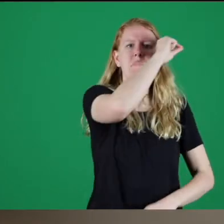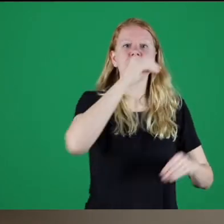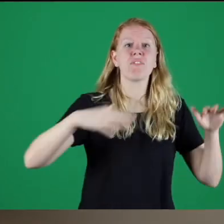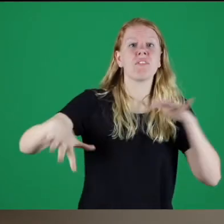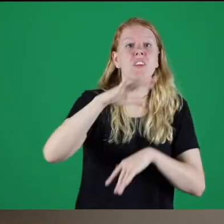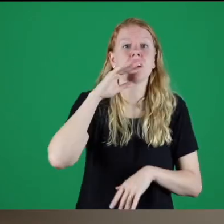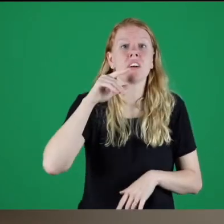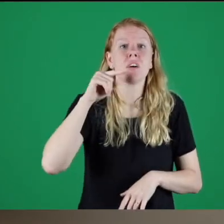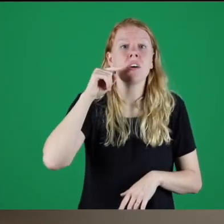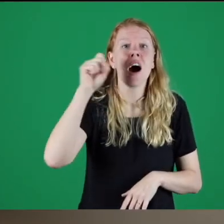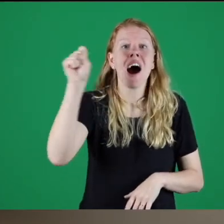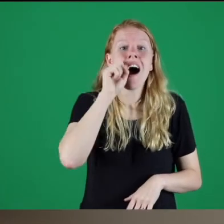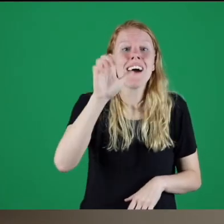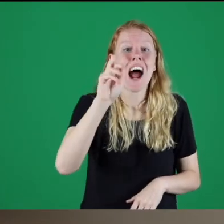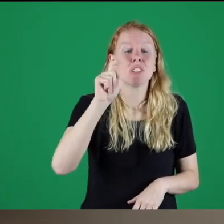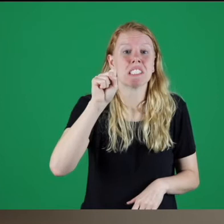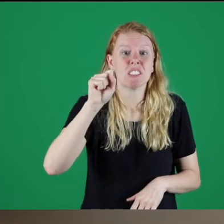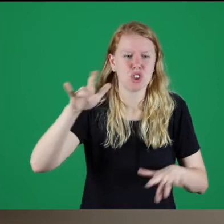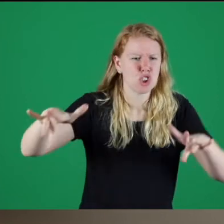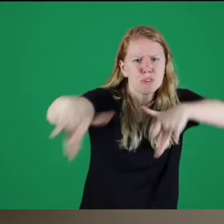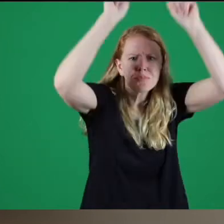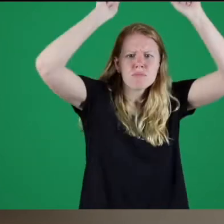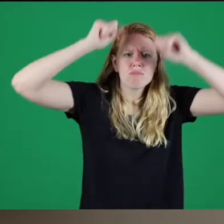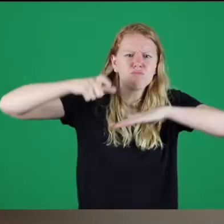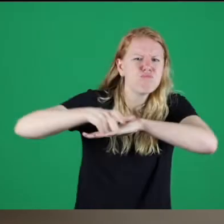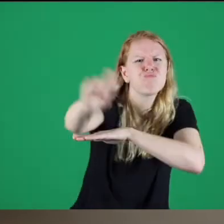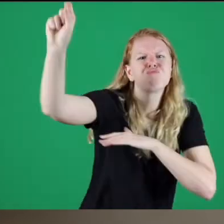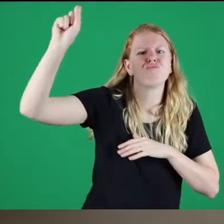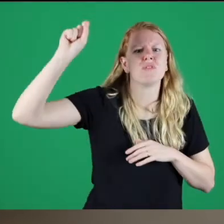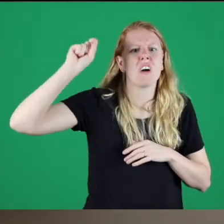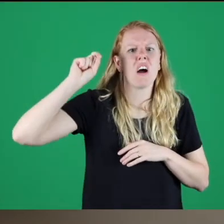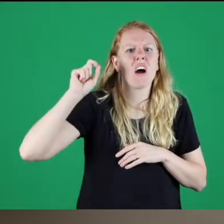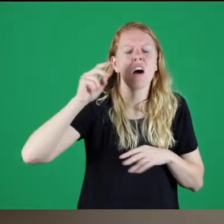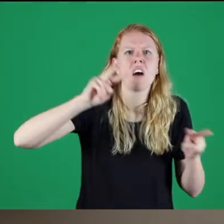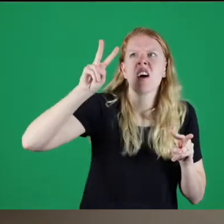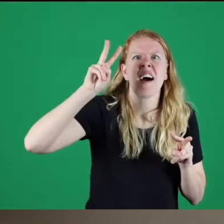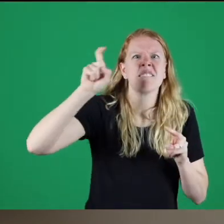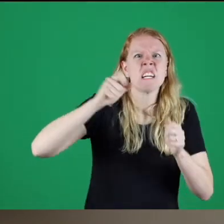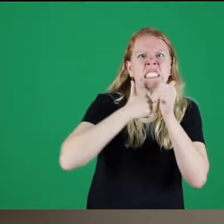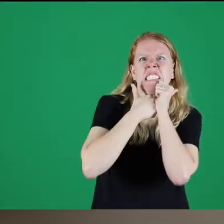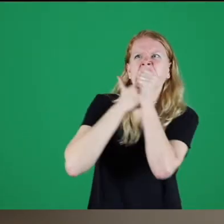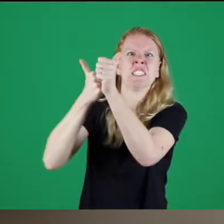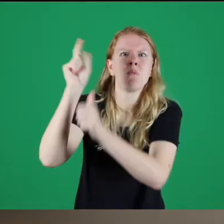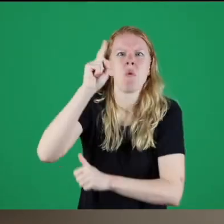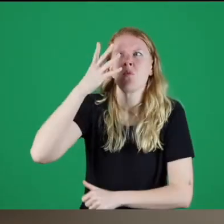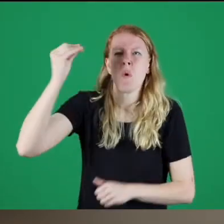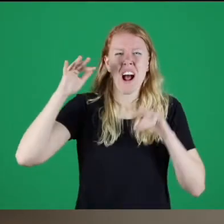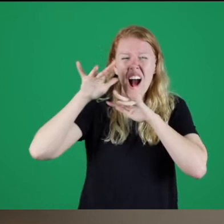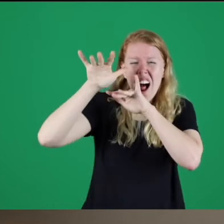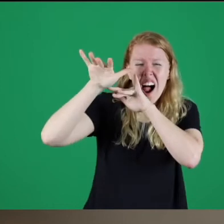flew off. The king began yelling, follow the bird, follow the giant bird. Let us see where it's going.